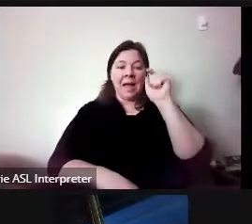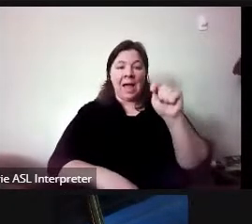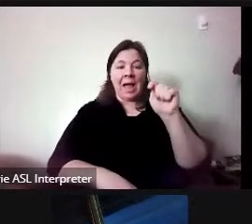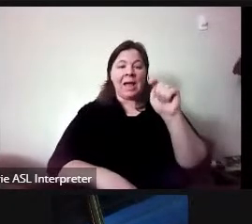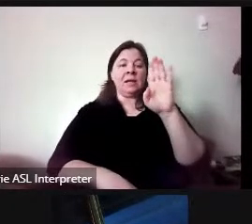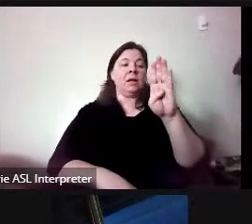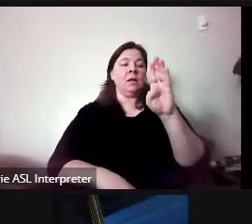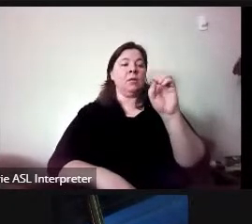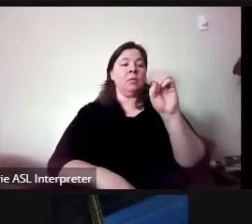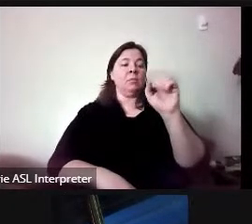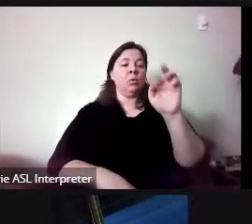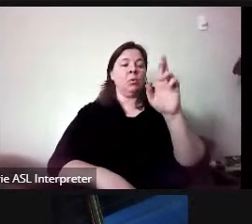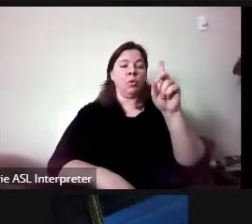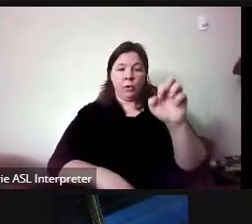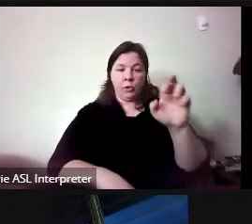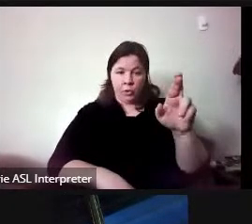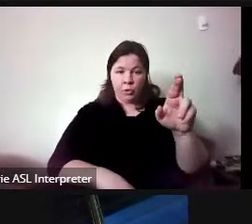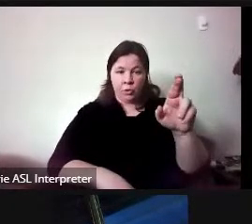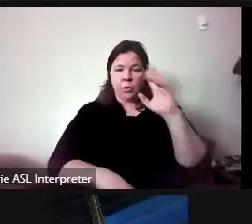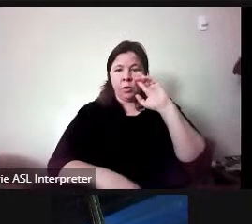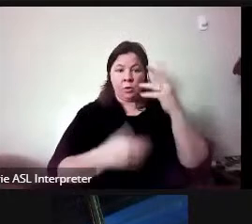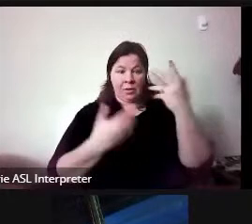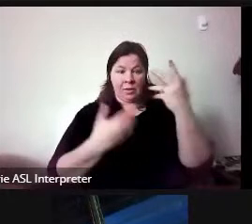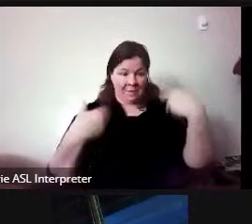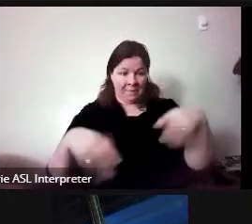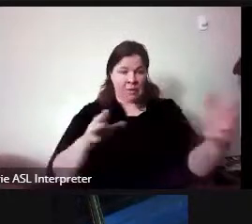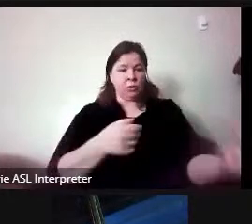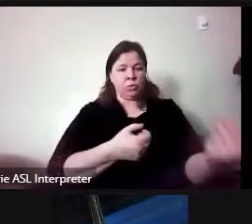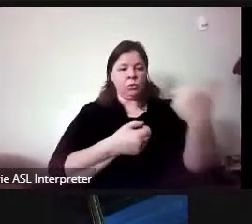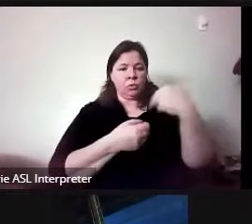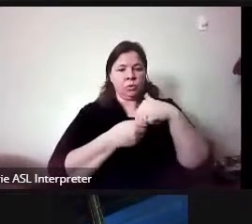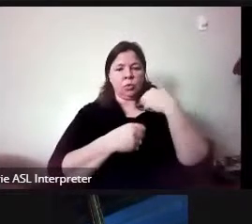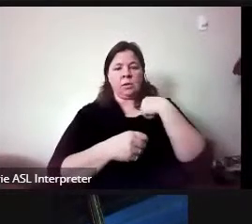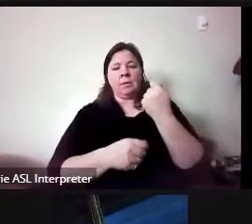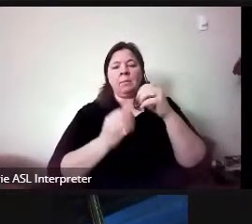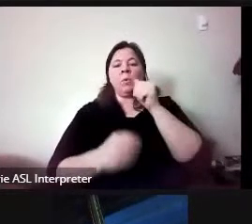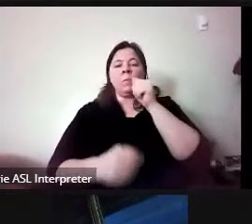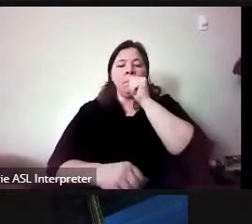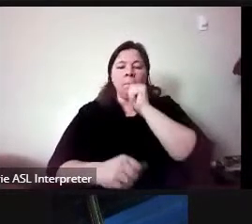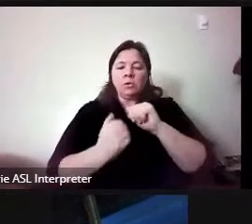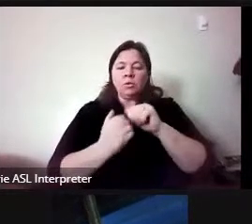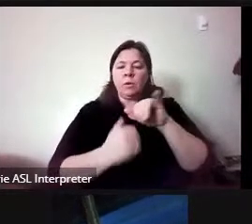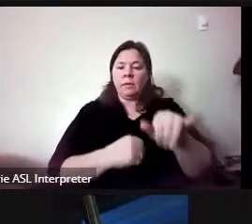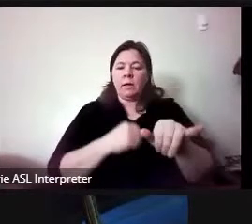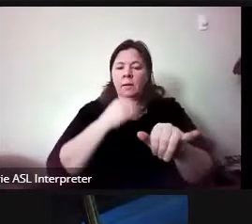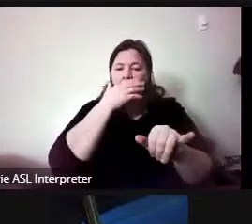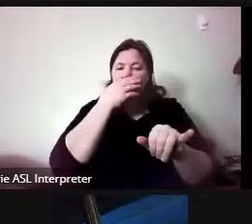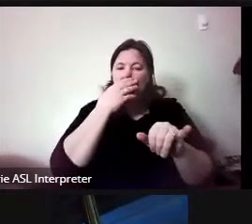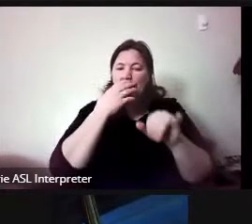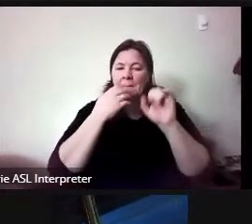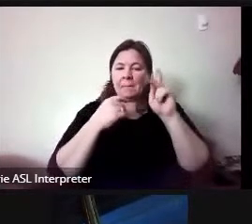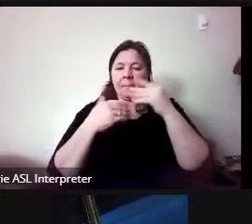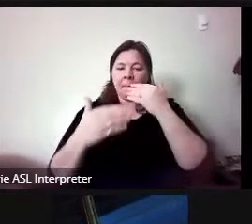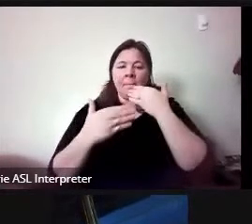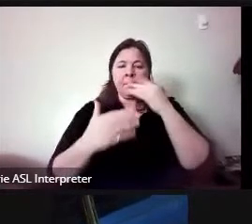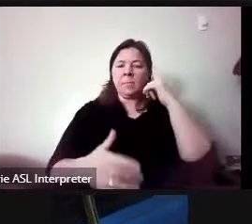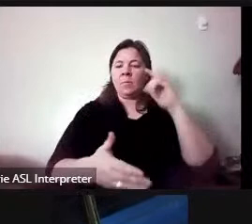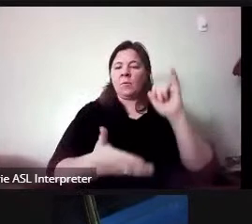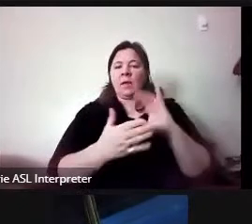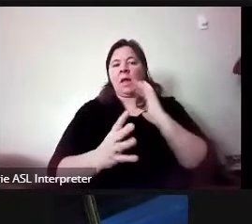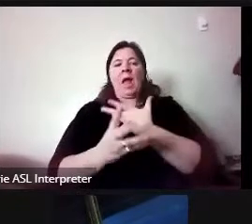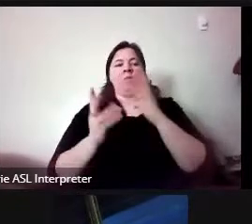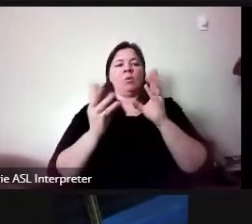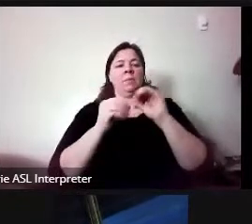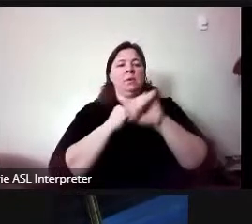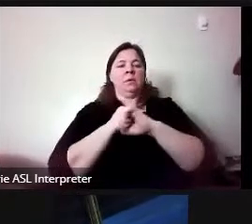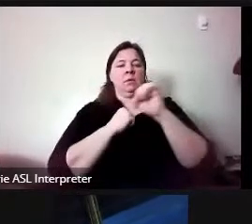by phone, and as soon as he's done, he will come on. So we'll be a little bit more patient with that. Thank you all for your patience. Our meetings normally go